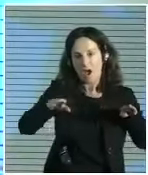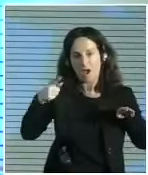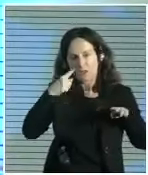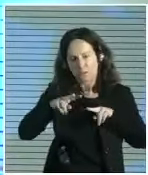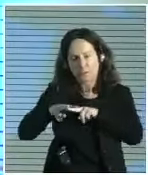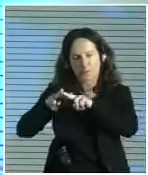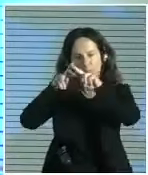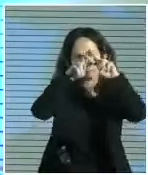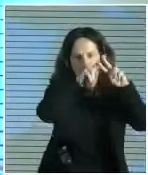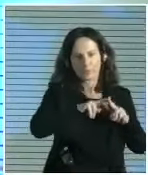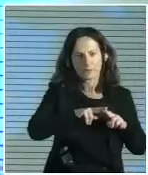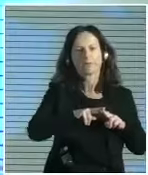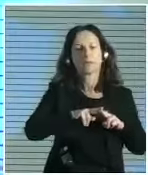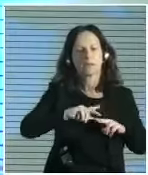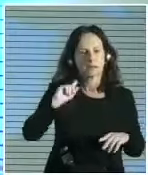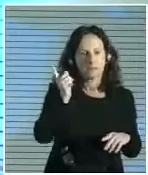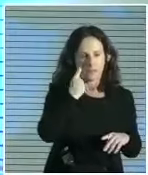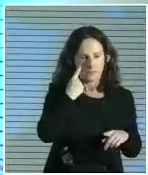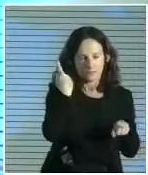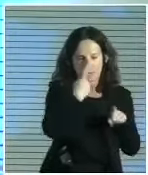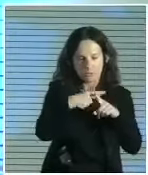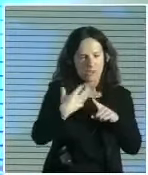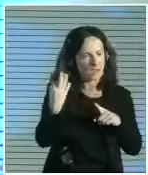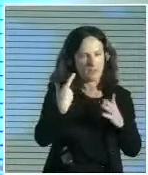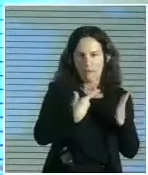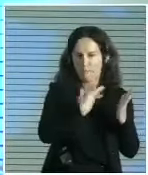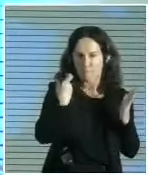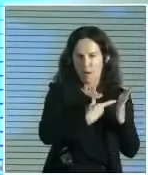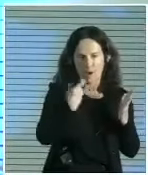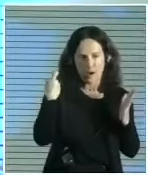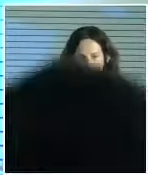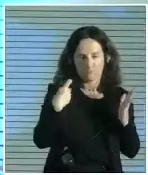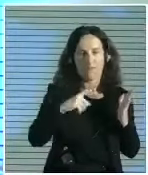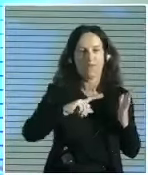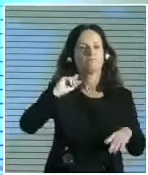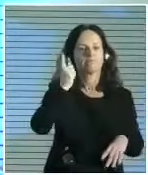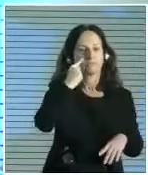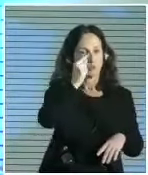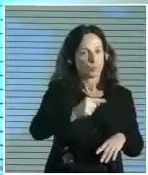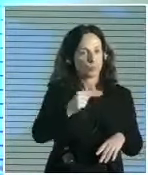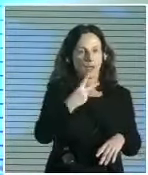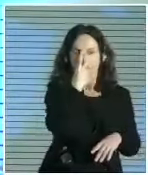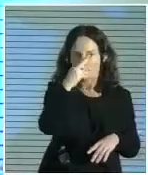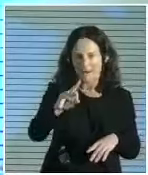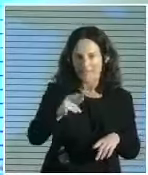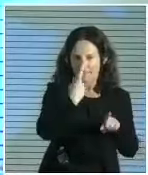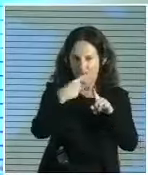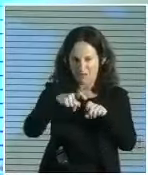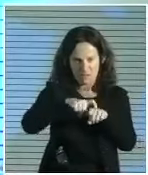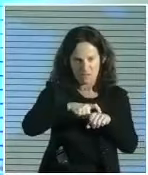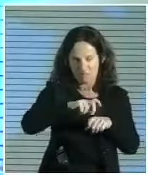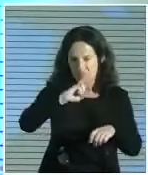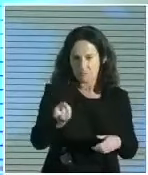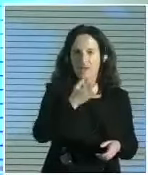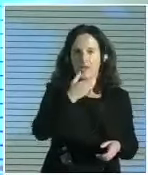20 items, cups, straws, stirrers, bags, bottles, and